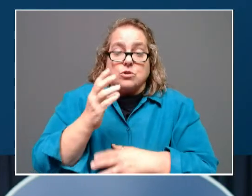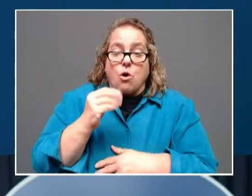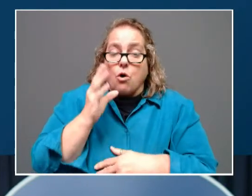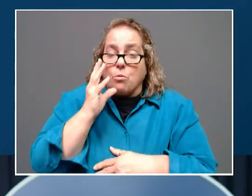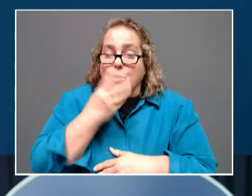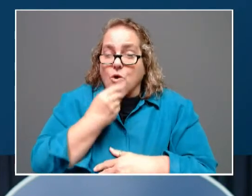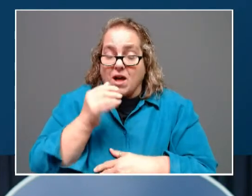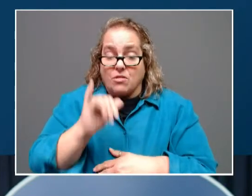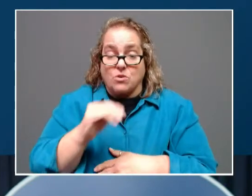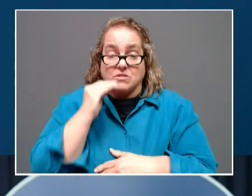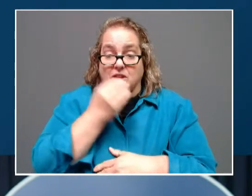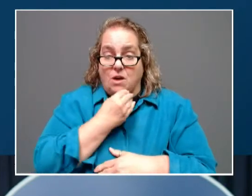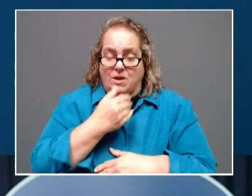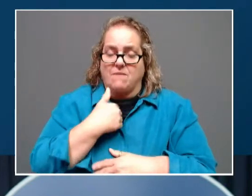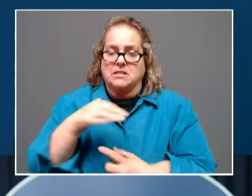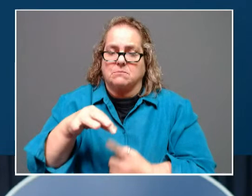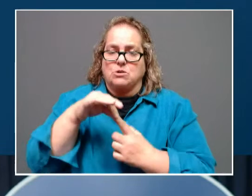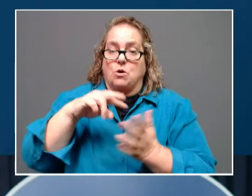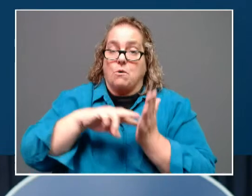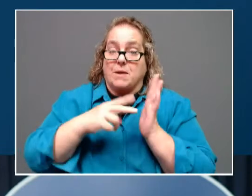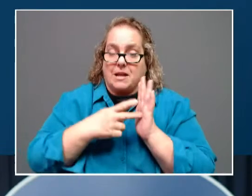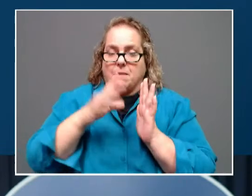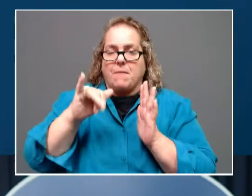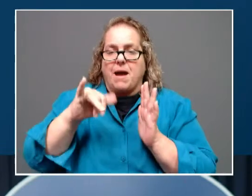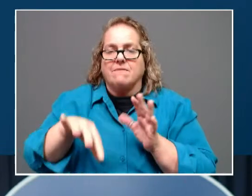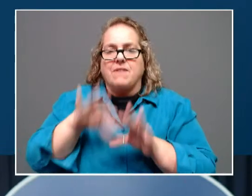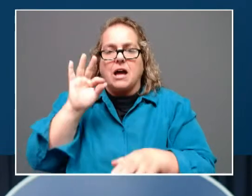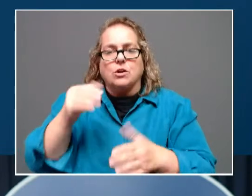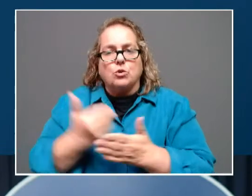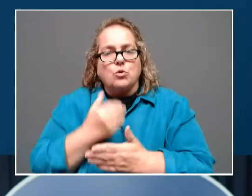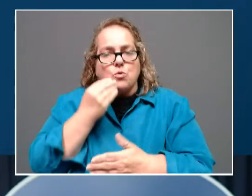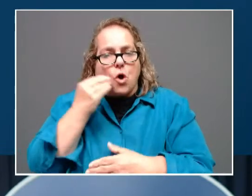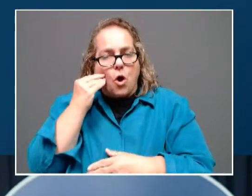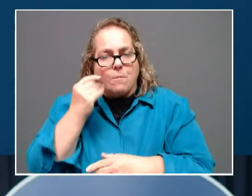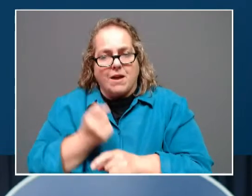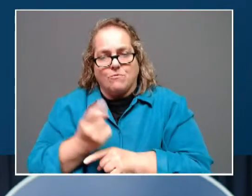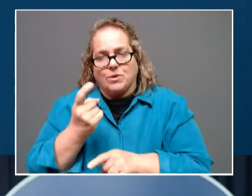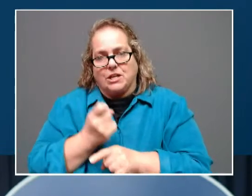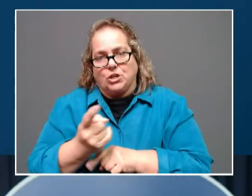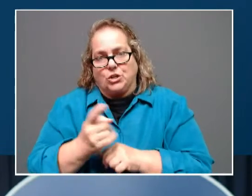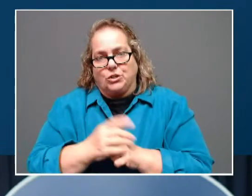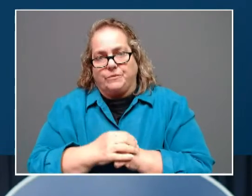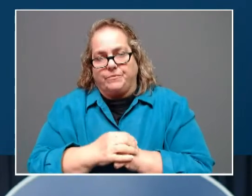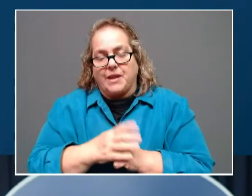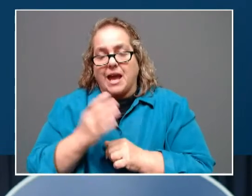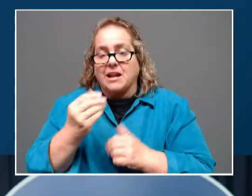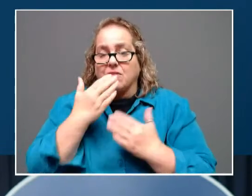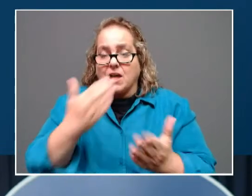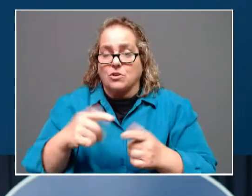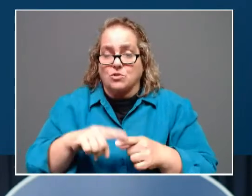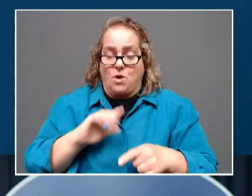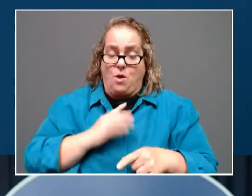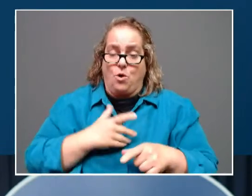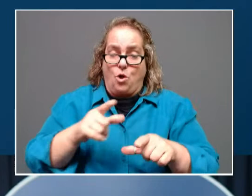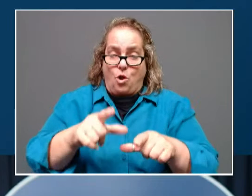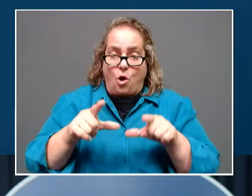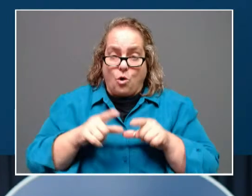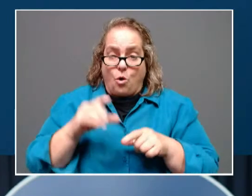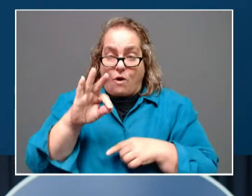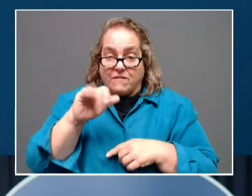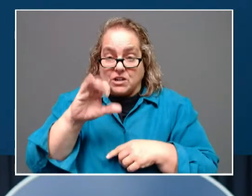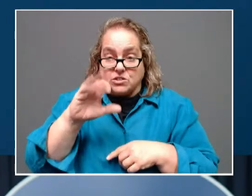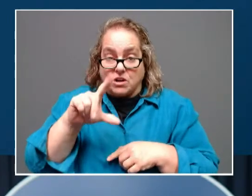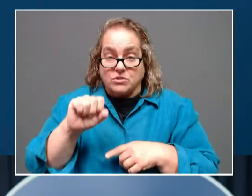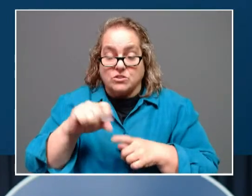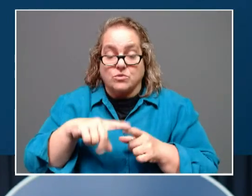meaning by finding a new home each year. Thank you also to our local officials in Western Kentucky for your continued leadership